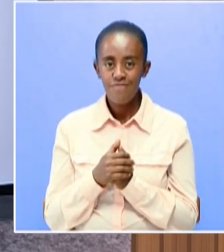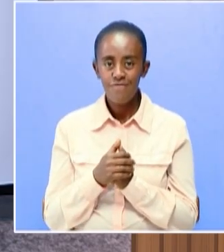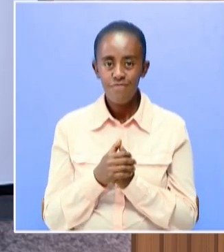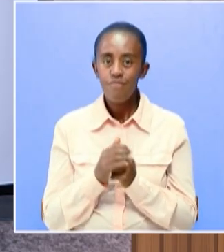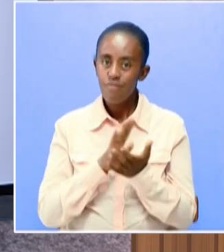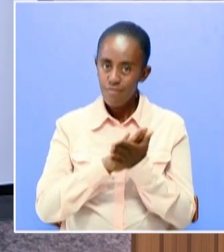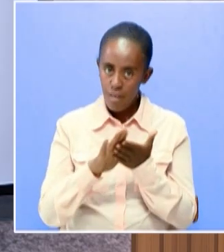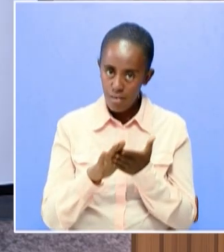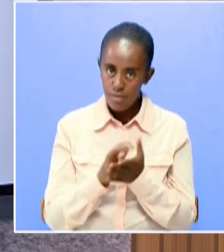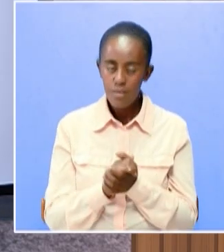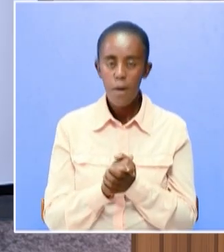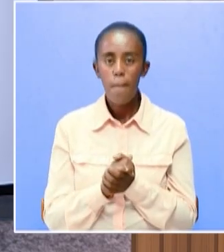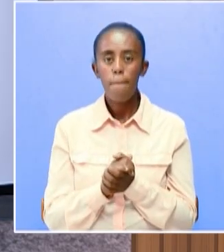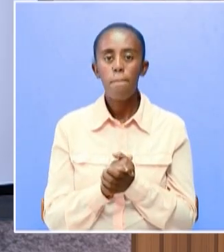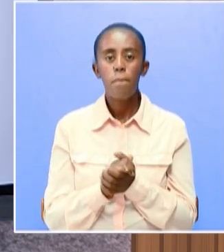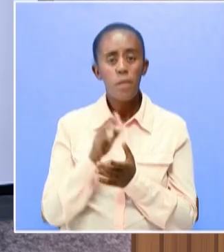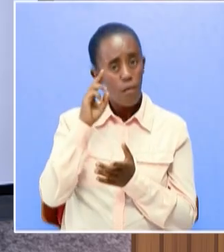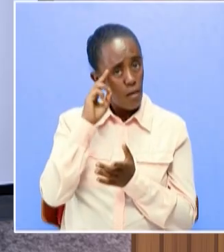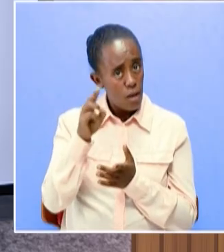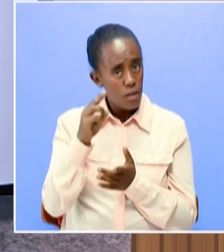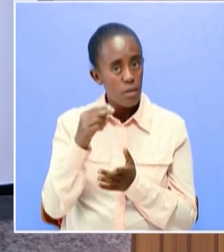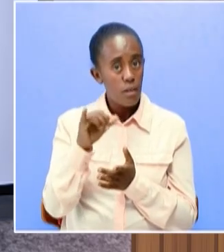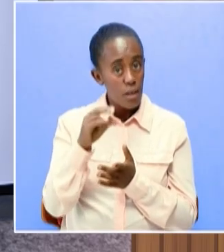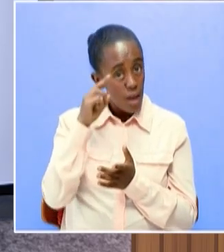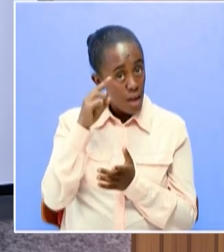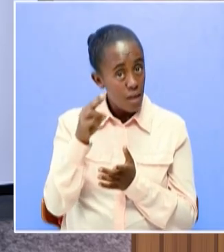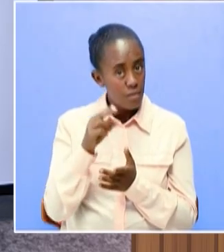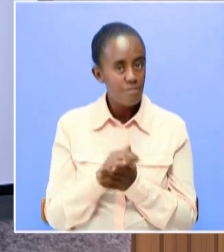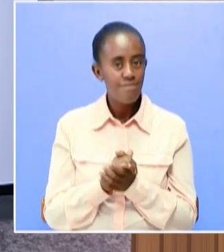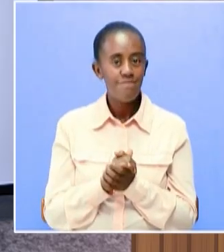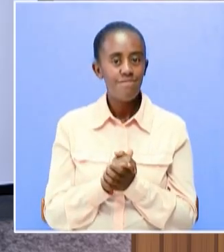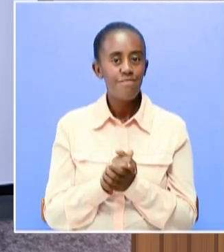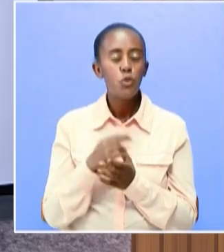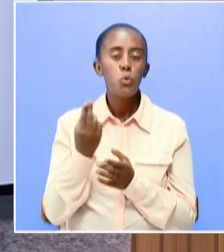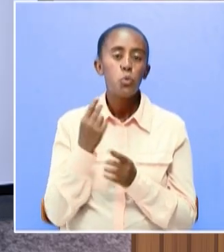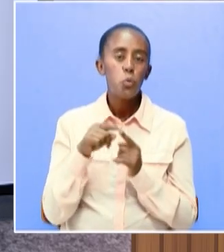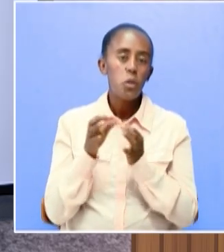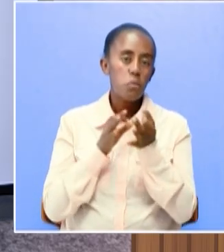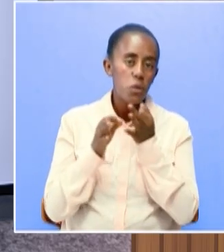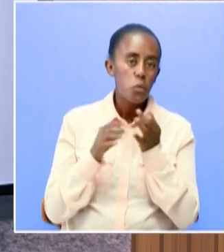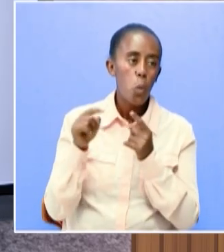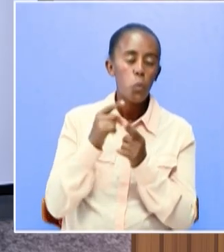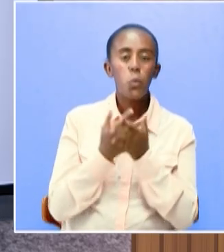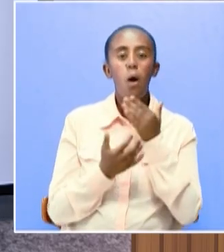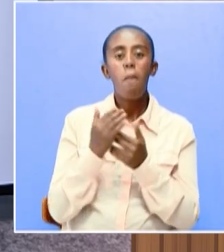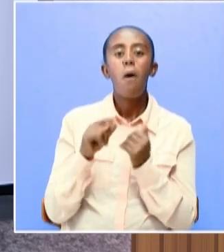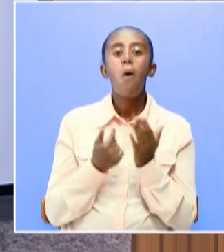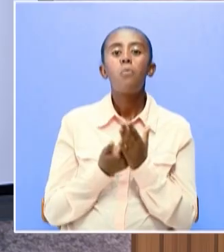here? Hey. The word hey is used to express or to talk about